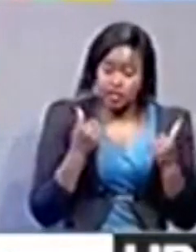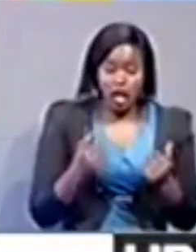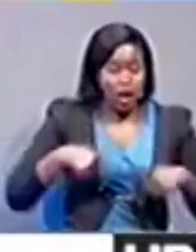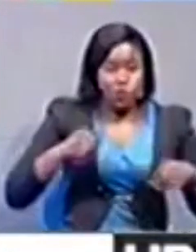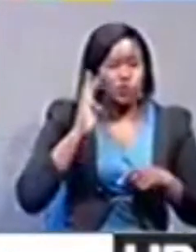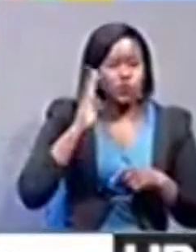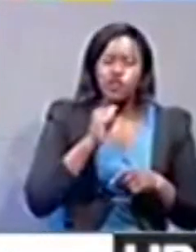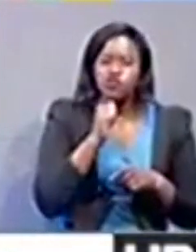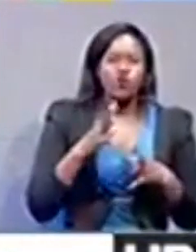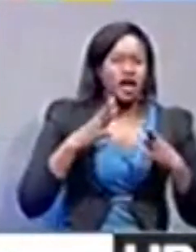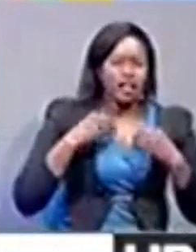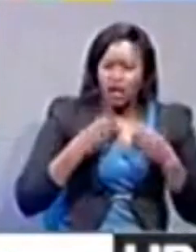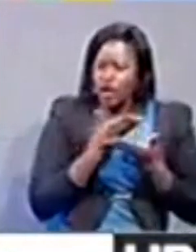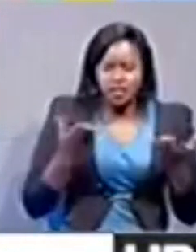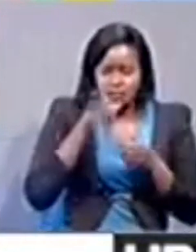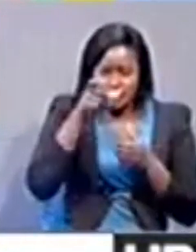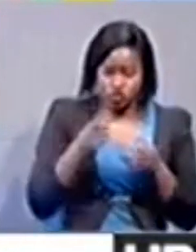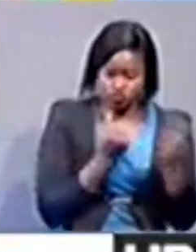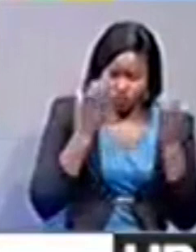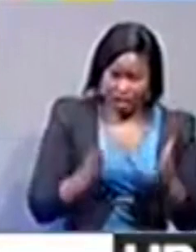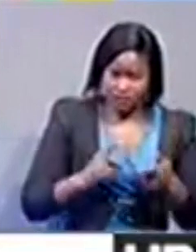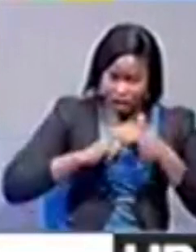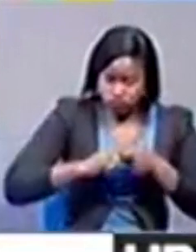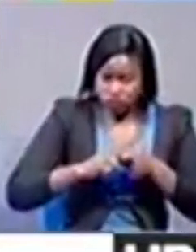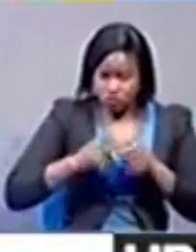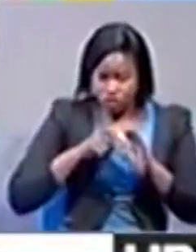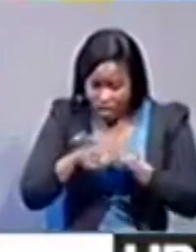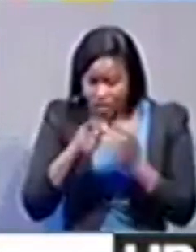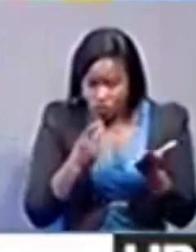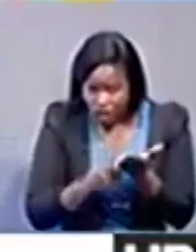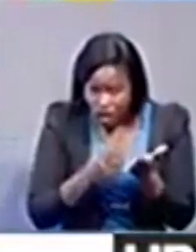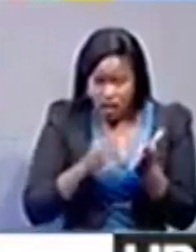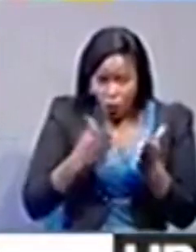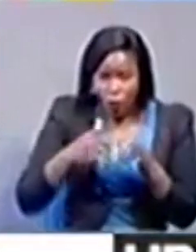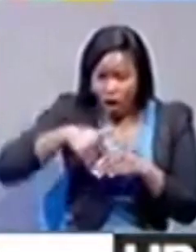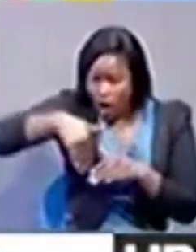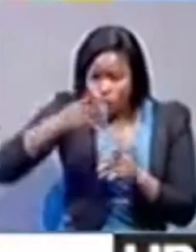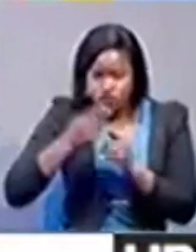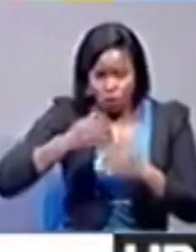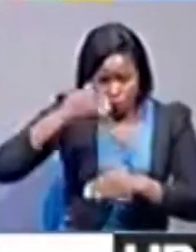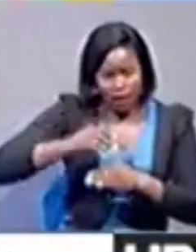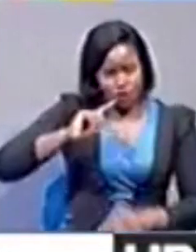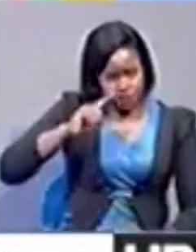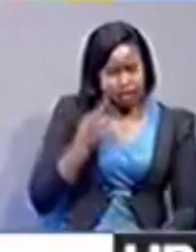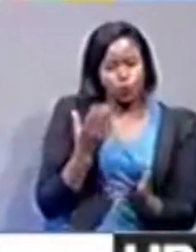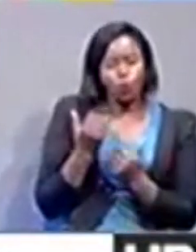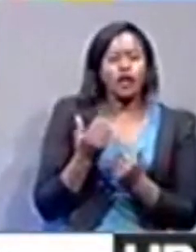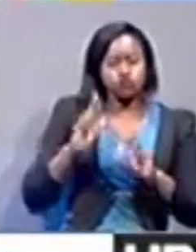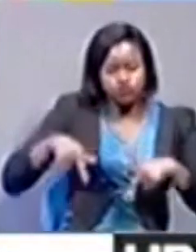any lorry driver to enter Uganda or to leave the border area until the results have been received.